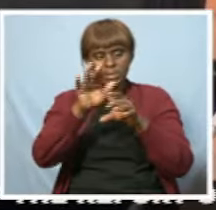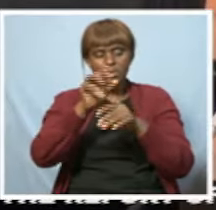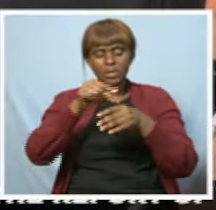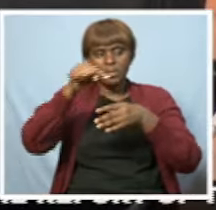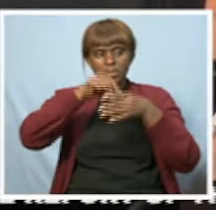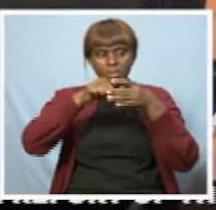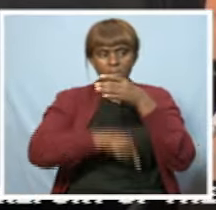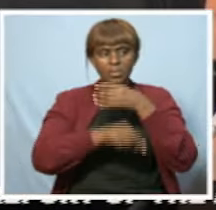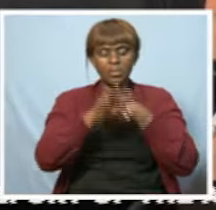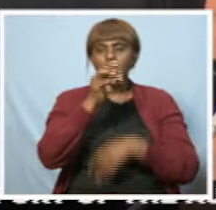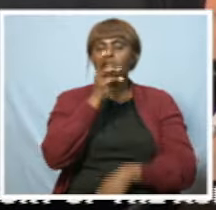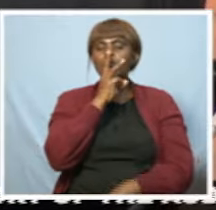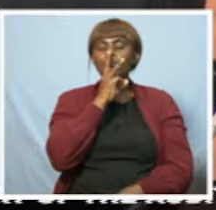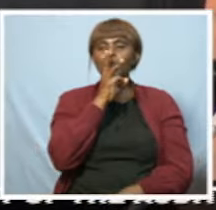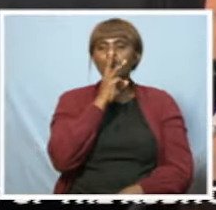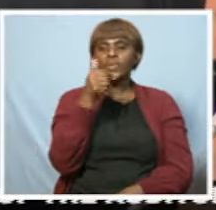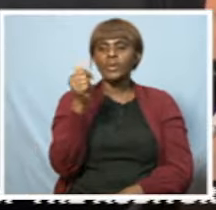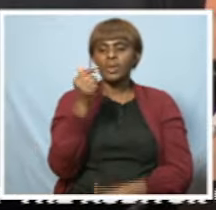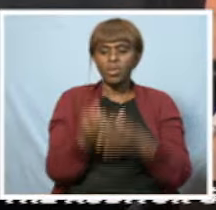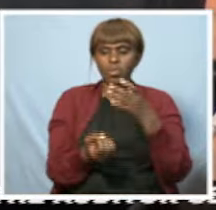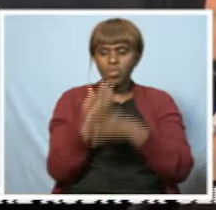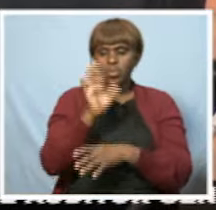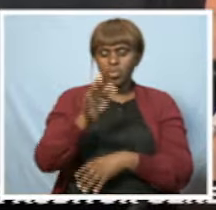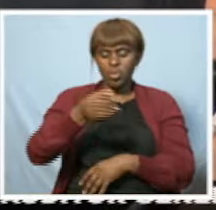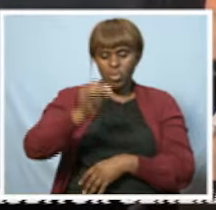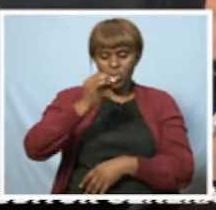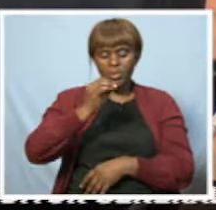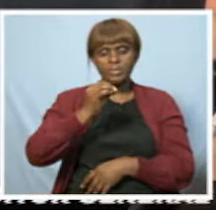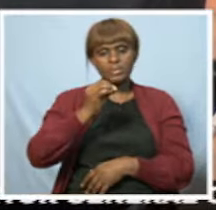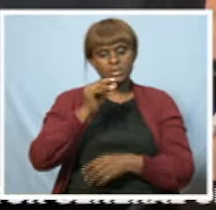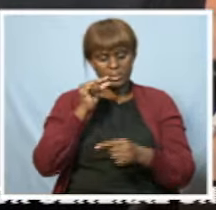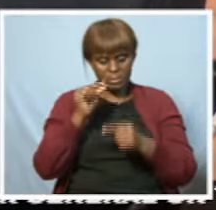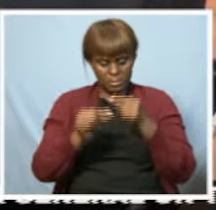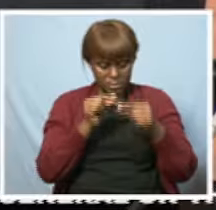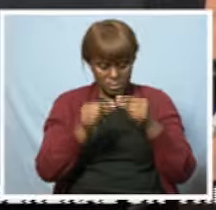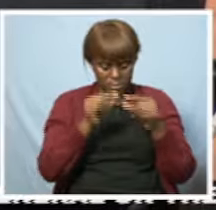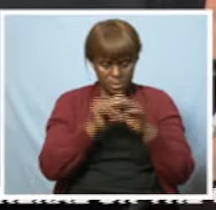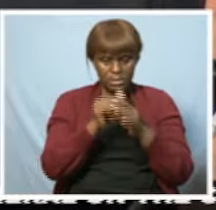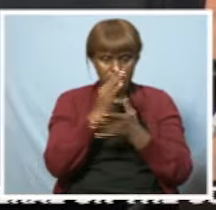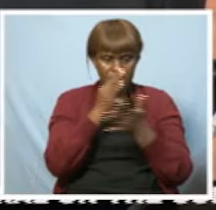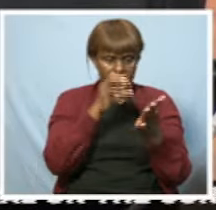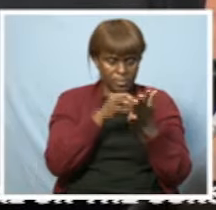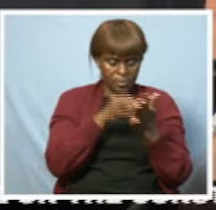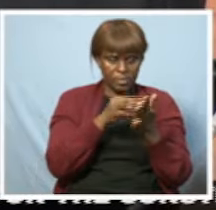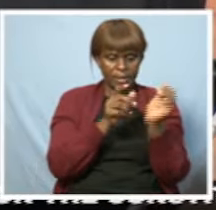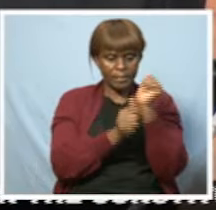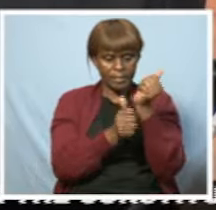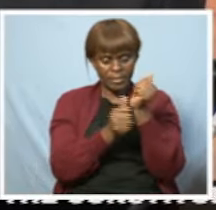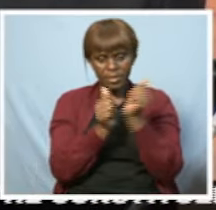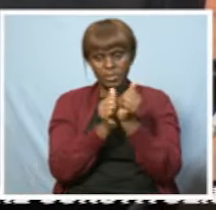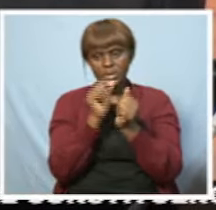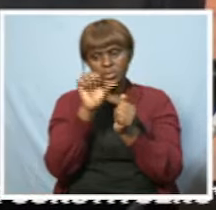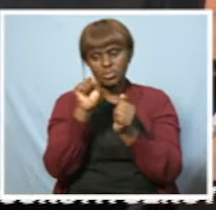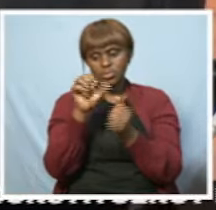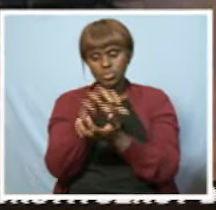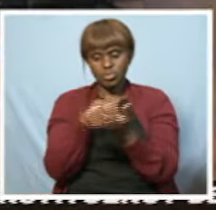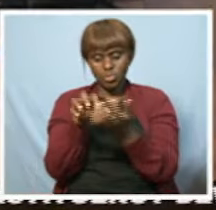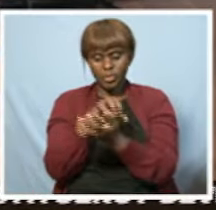of boreholes so that they grow their own seeds in some cases, such as maize and soybeans. Thank